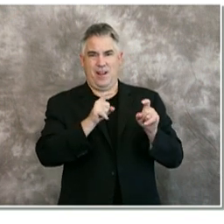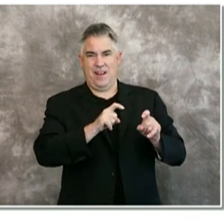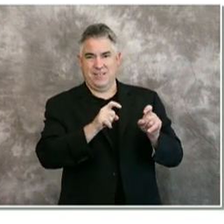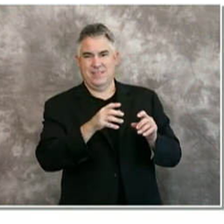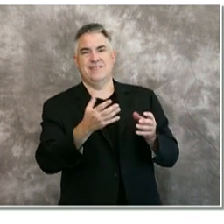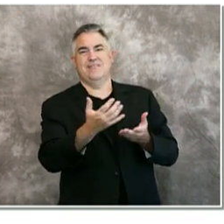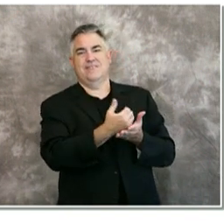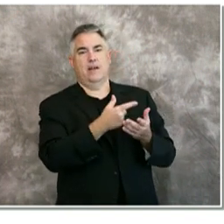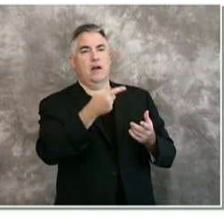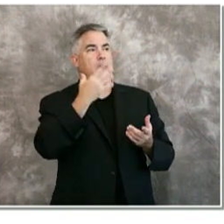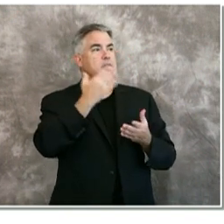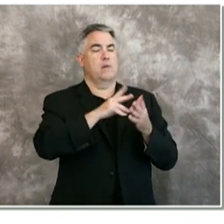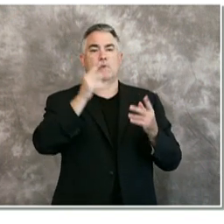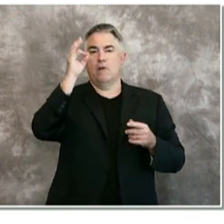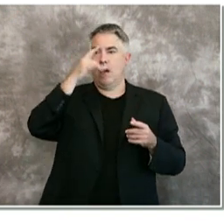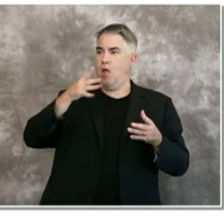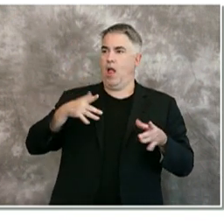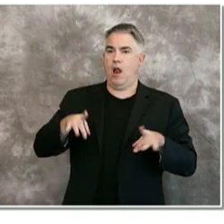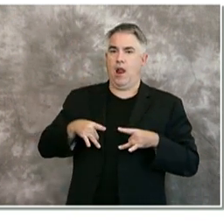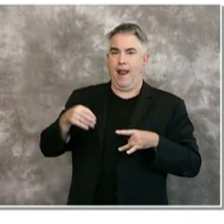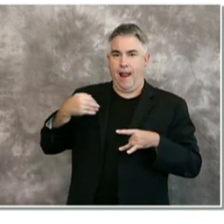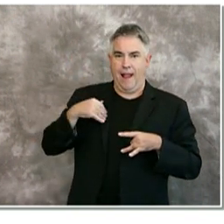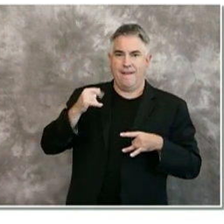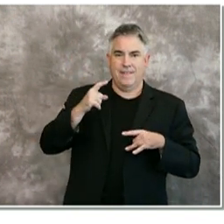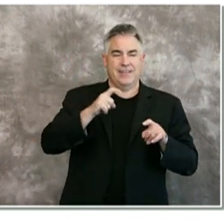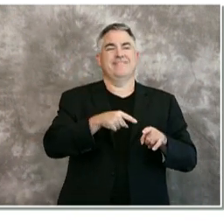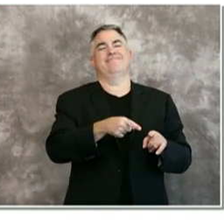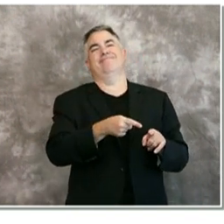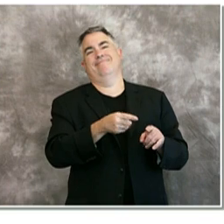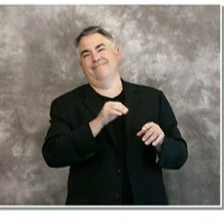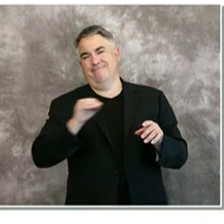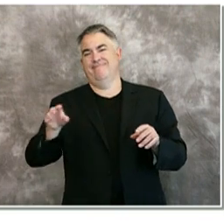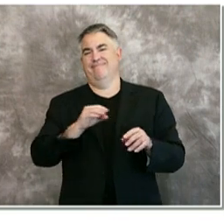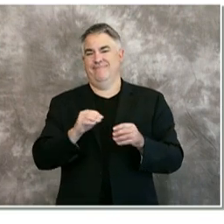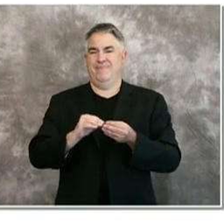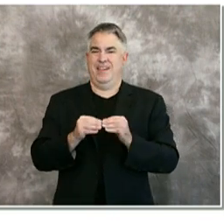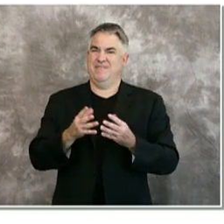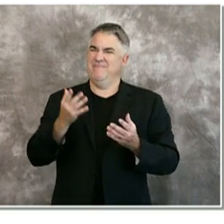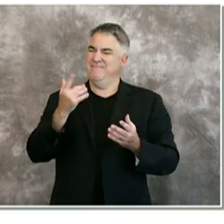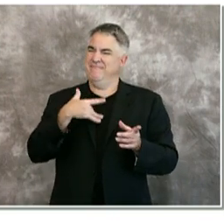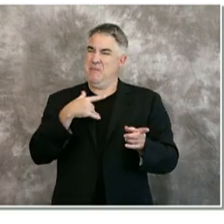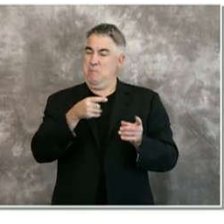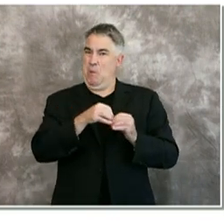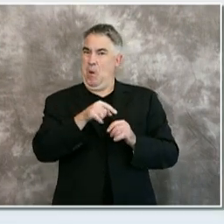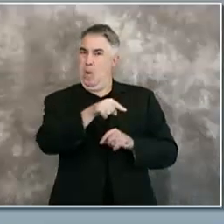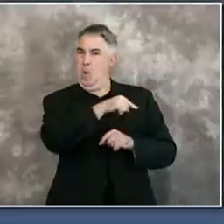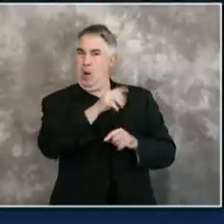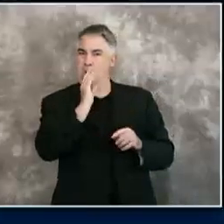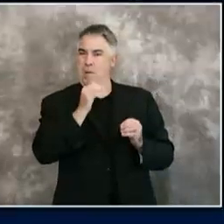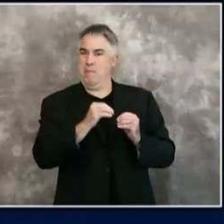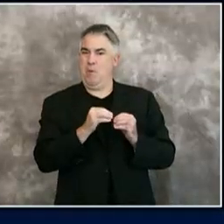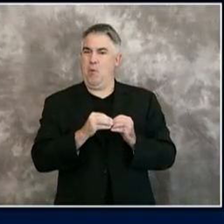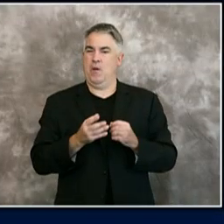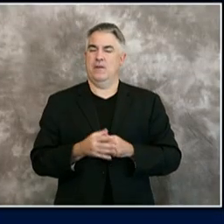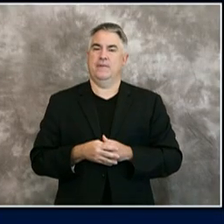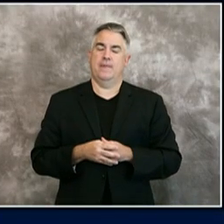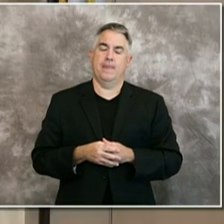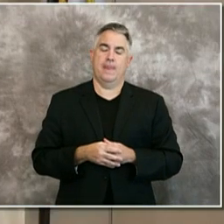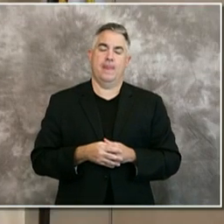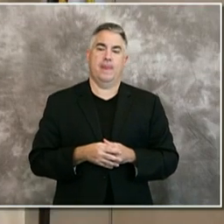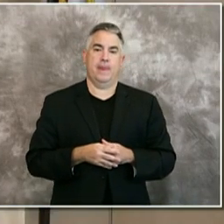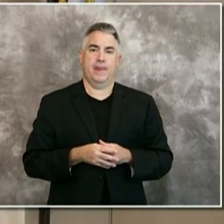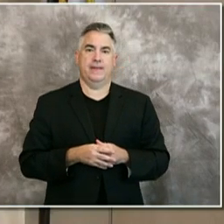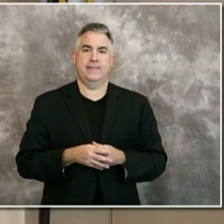that we will have more cases in that time frame. Going to the next slide,